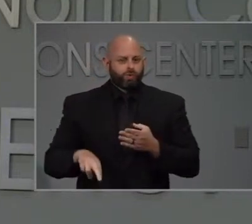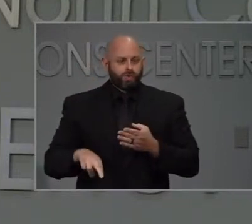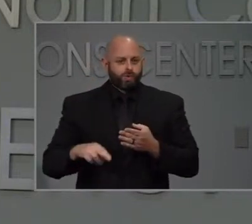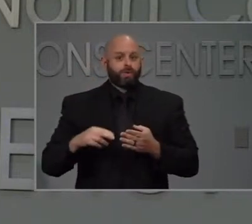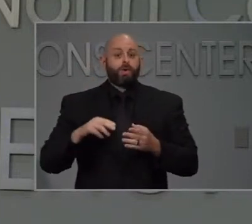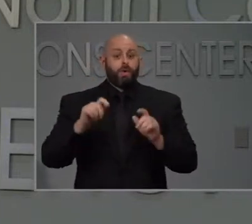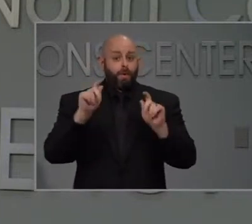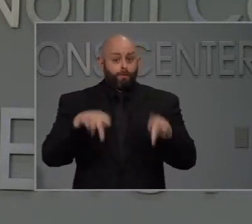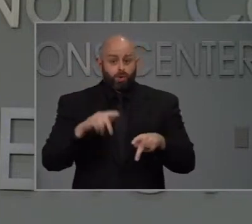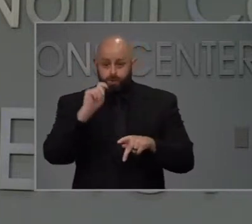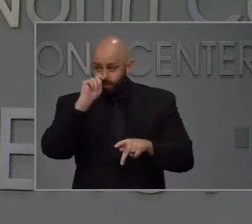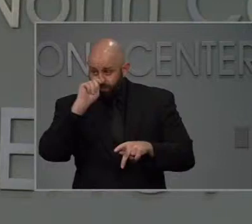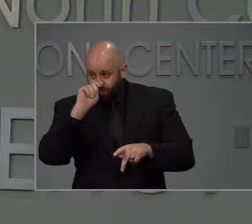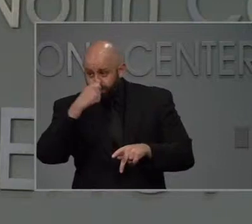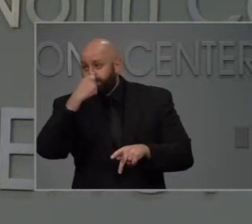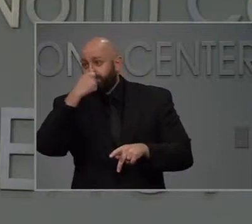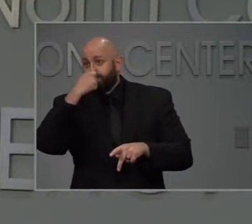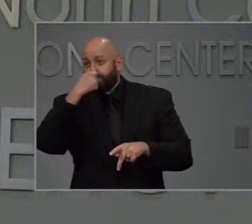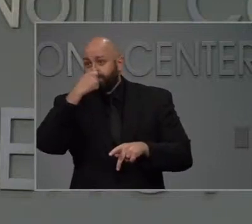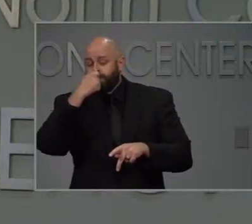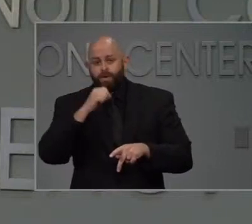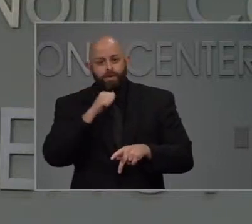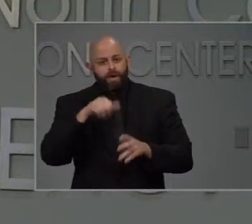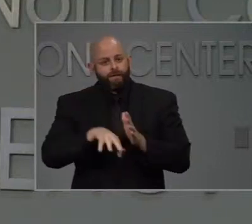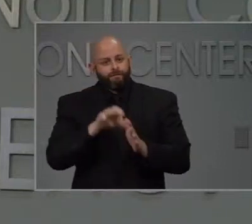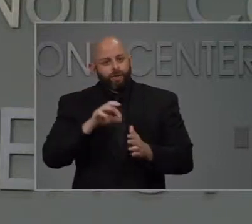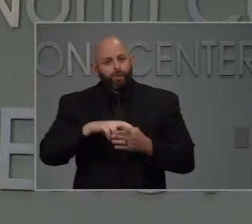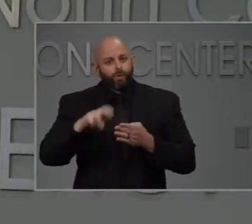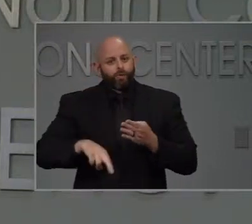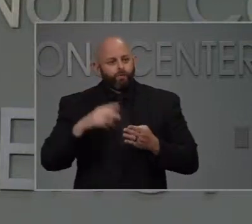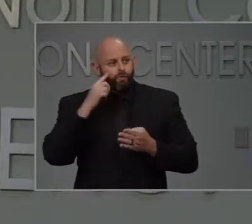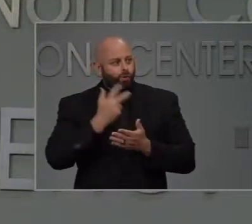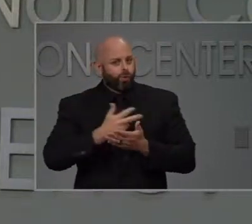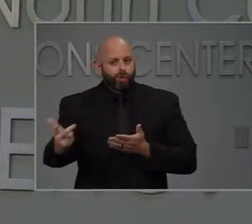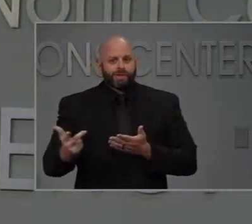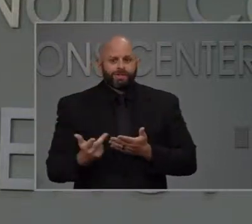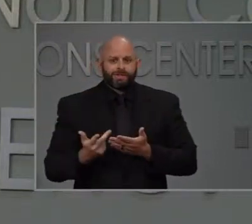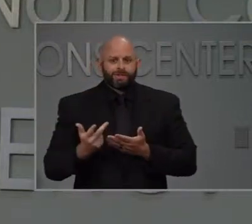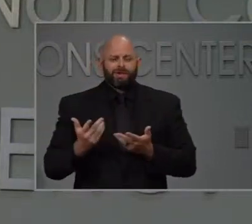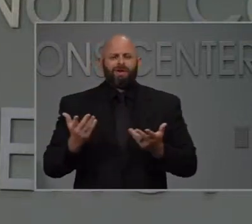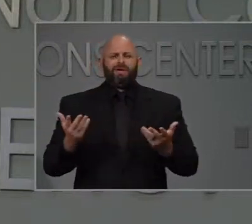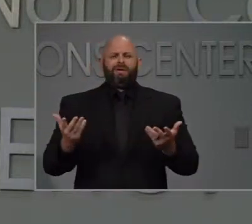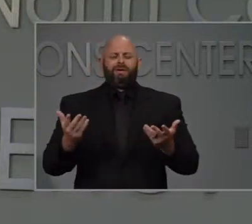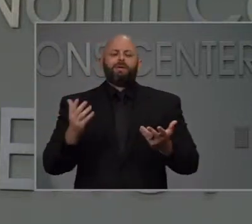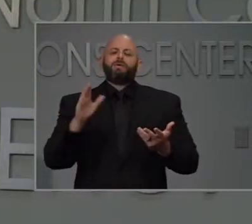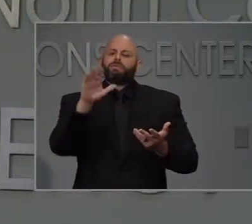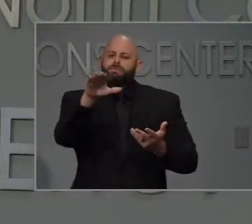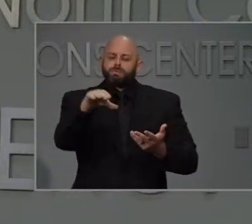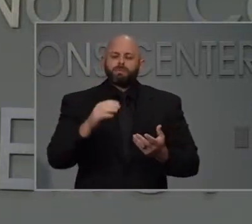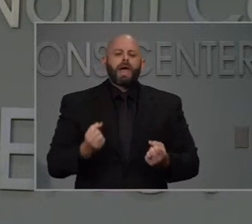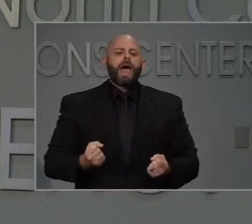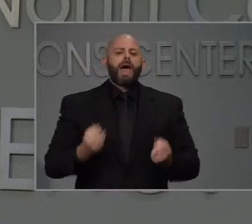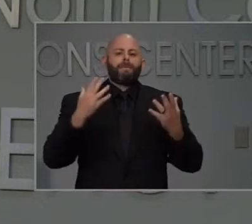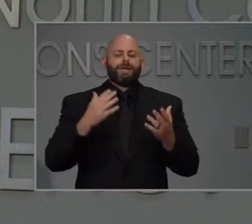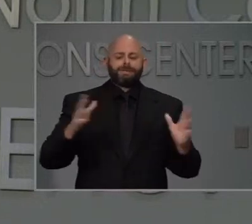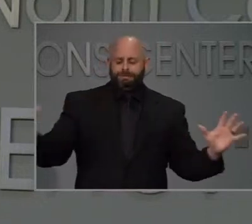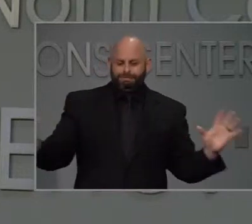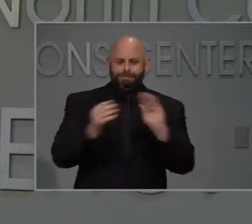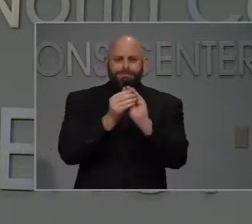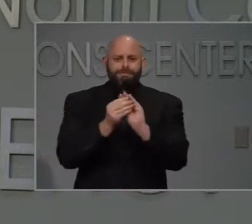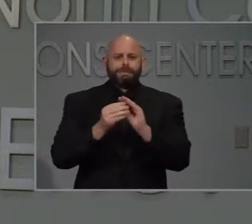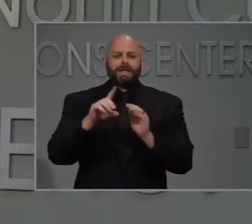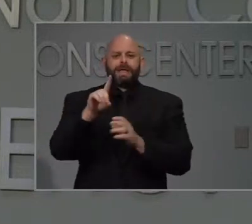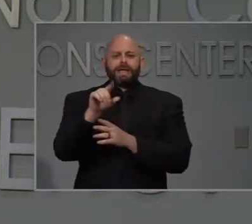reflected in the data when it comes to the spread of COVID-19. So I want to ask, how many more days of data do you all feel like you need to get an